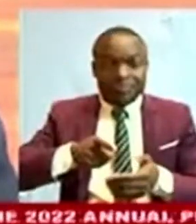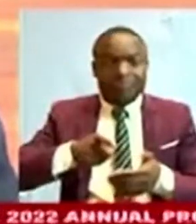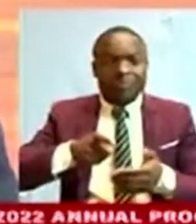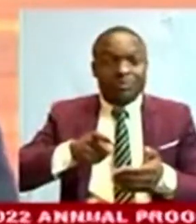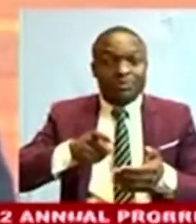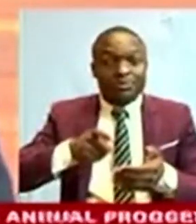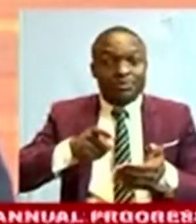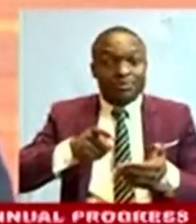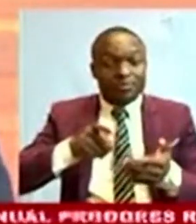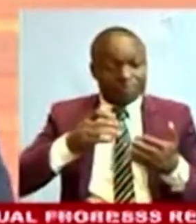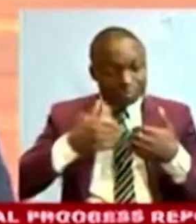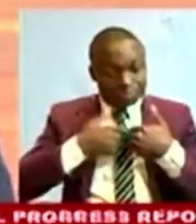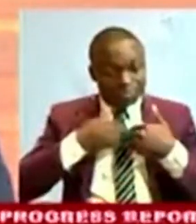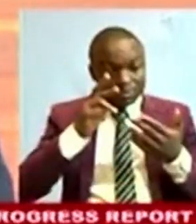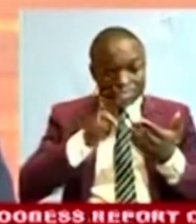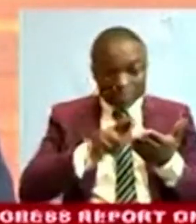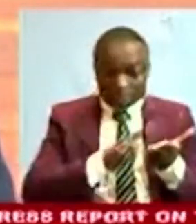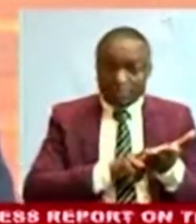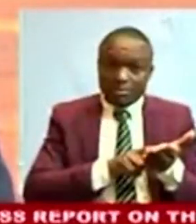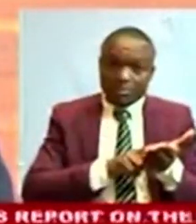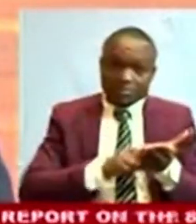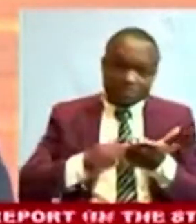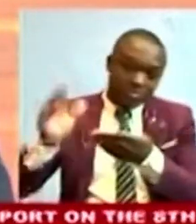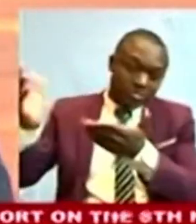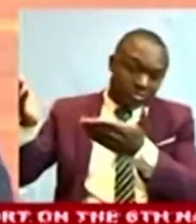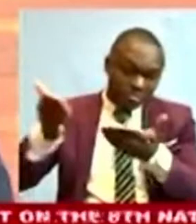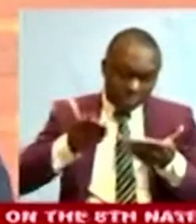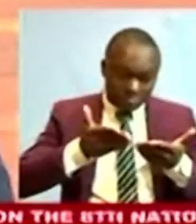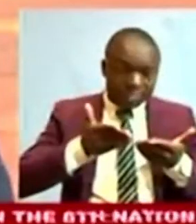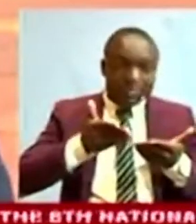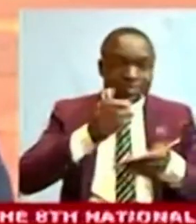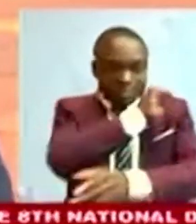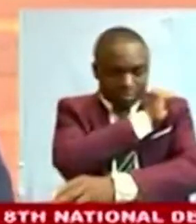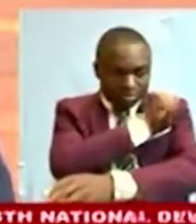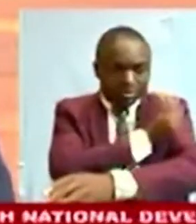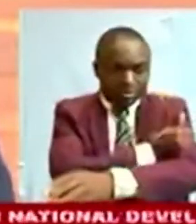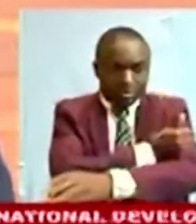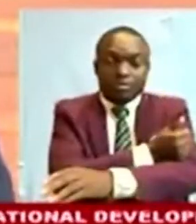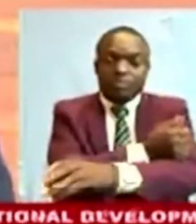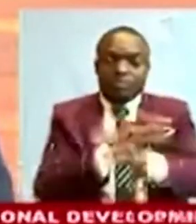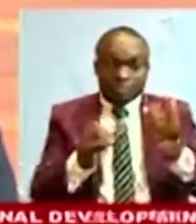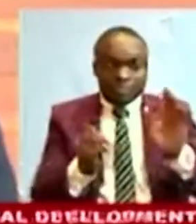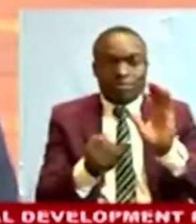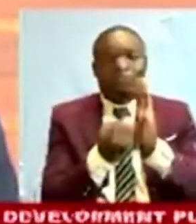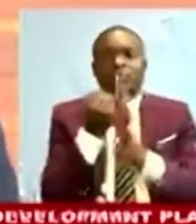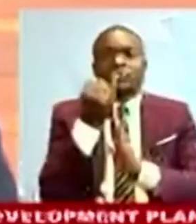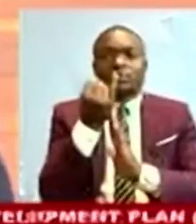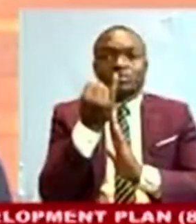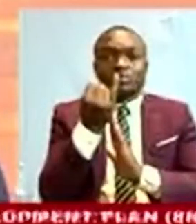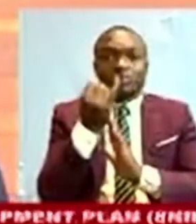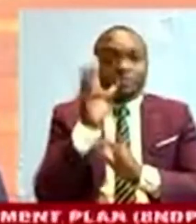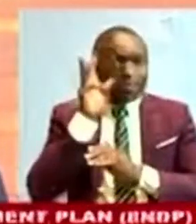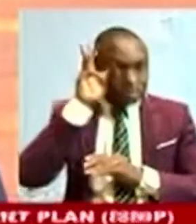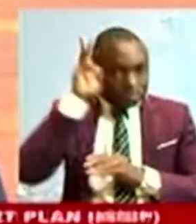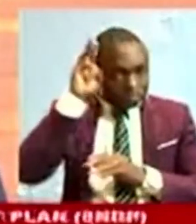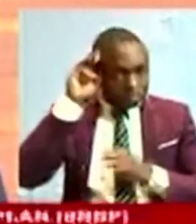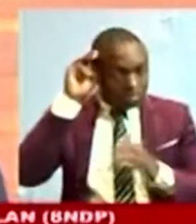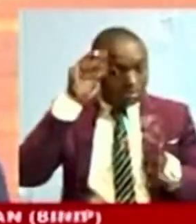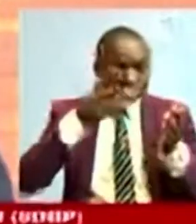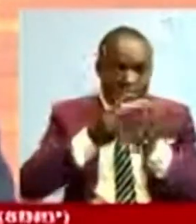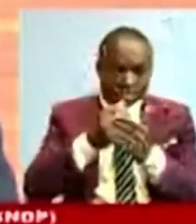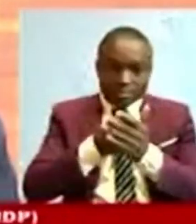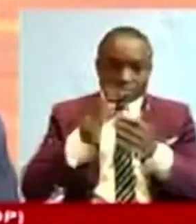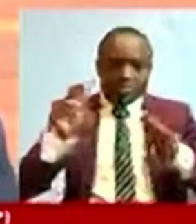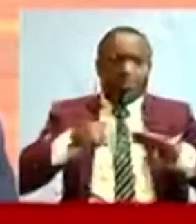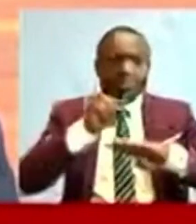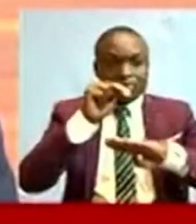documents that come from authoritative institutions such as the Ministry of Finance, particularly for the National Development Plan, because it